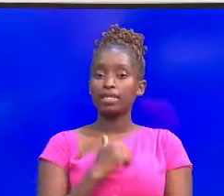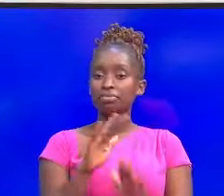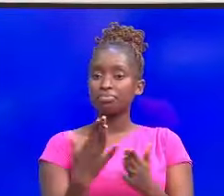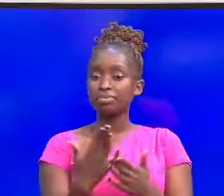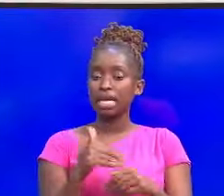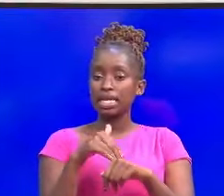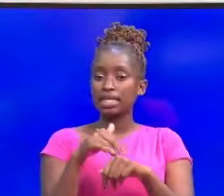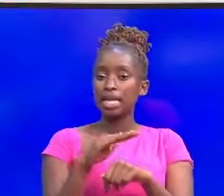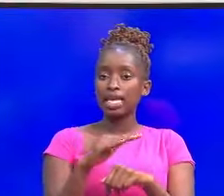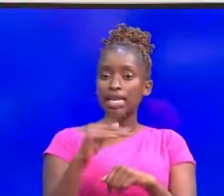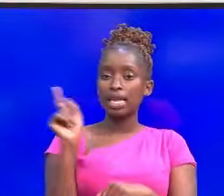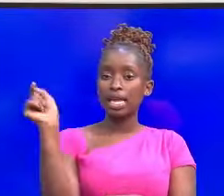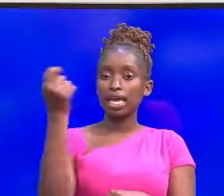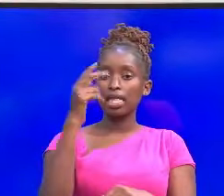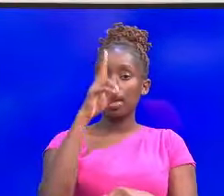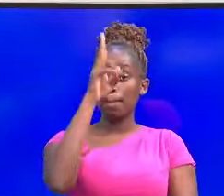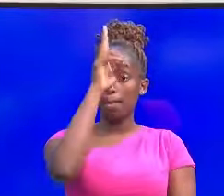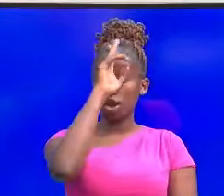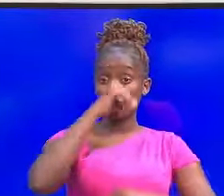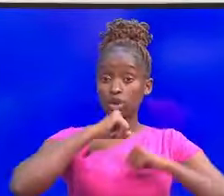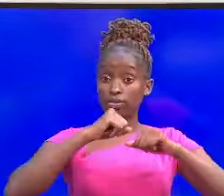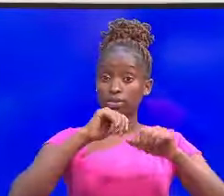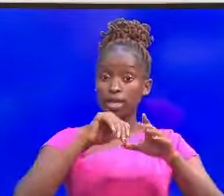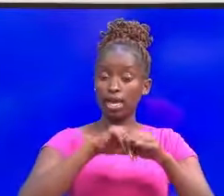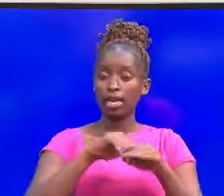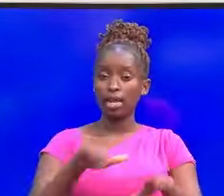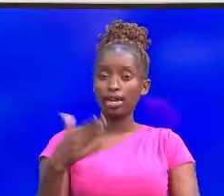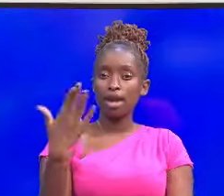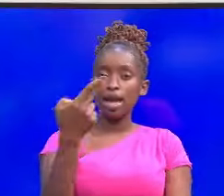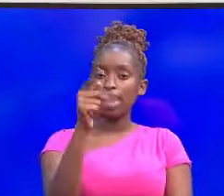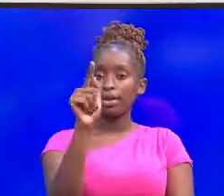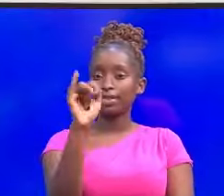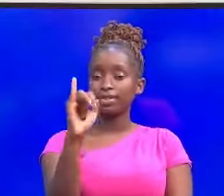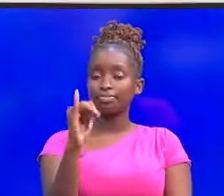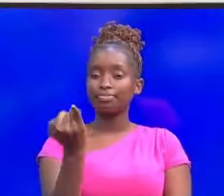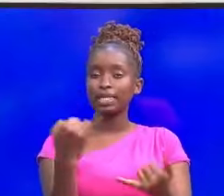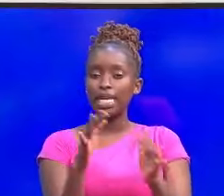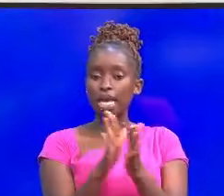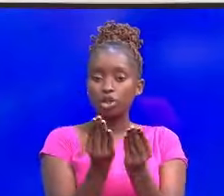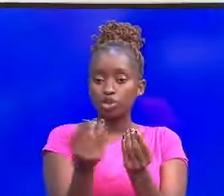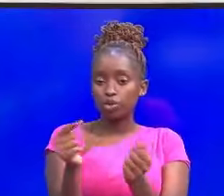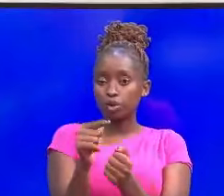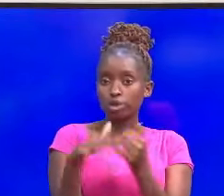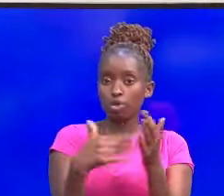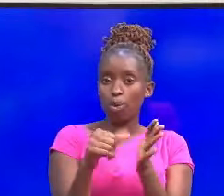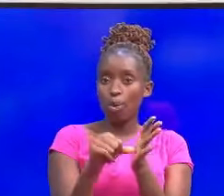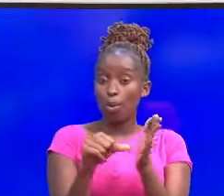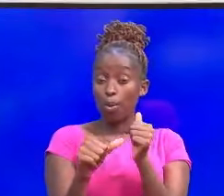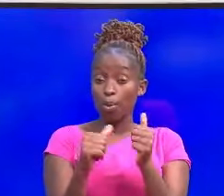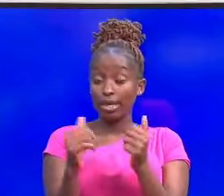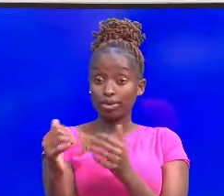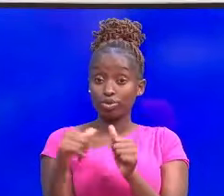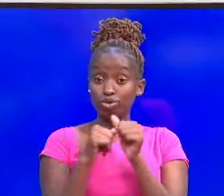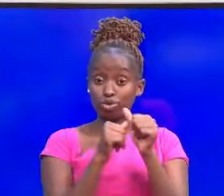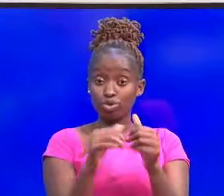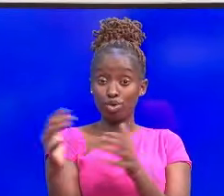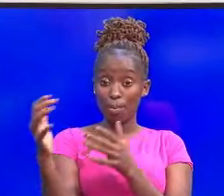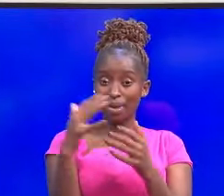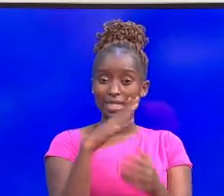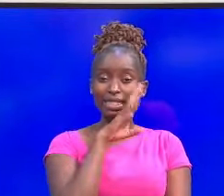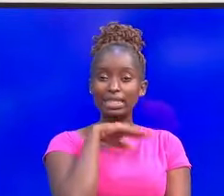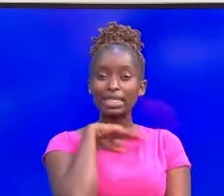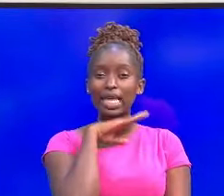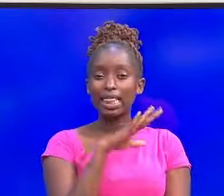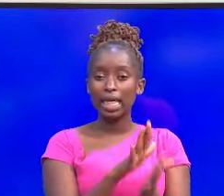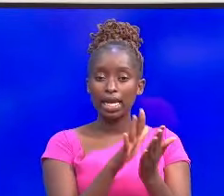police officers to the Caribbean nation of Haiti to deal with gangs which continue to cause death and destruction. It is the